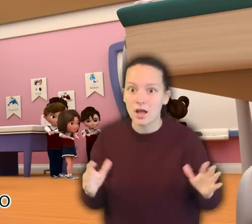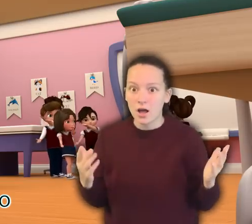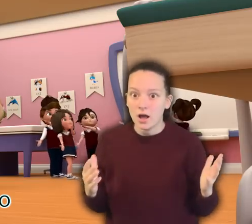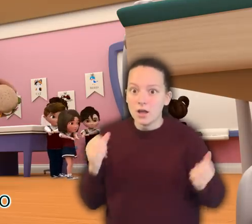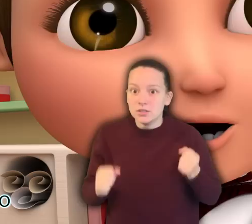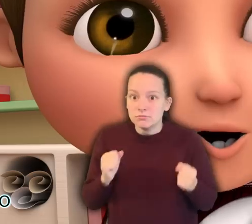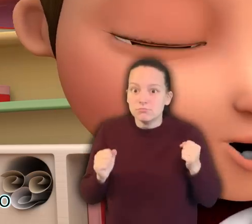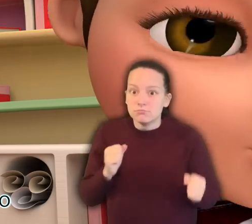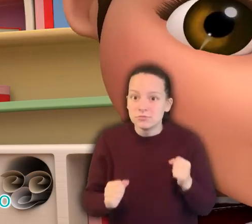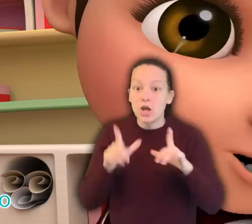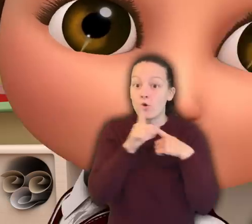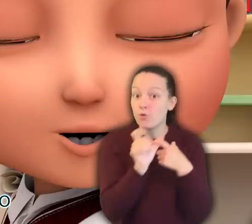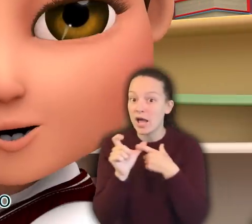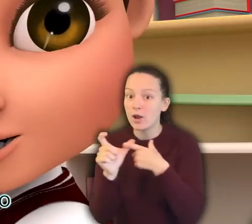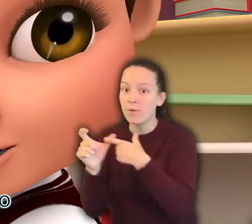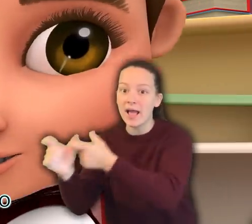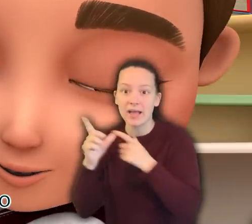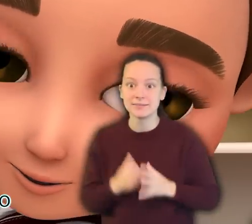run away